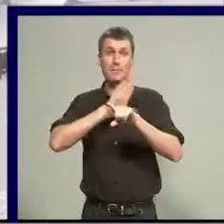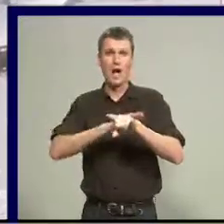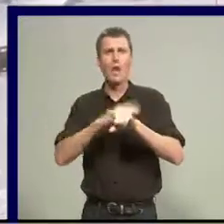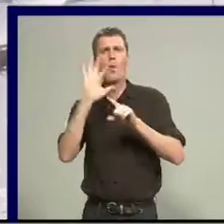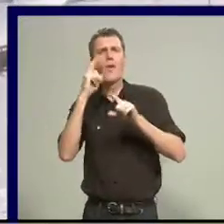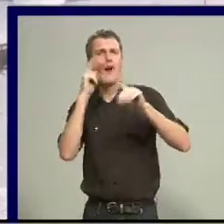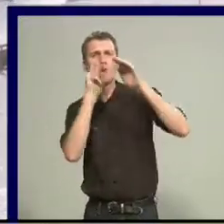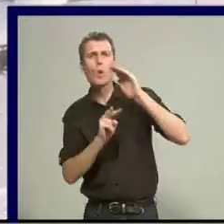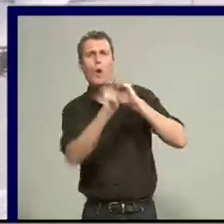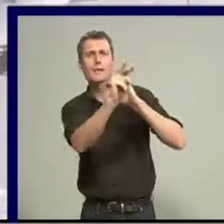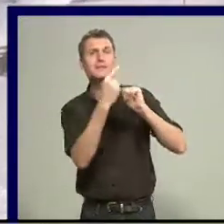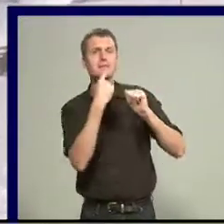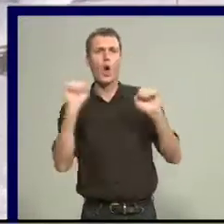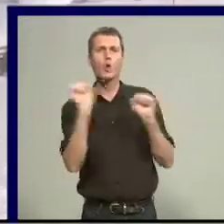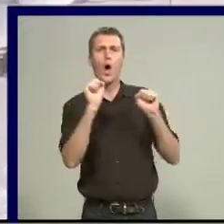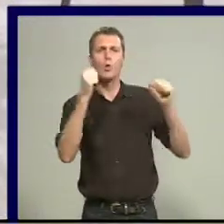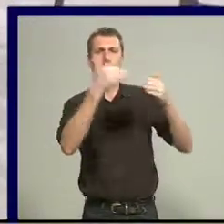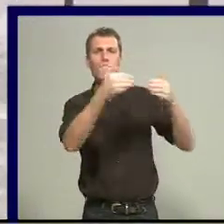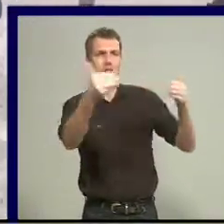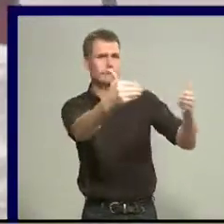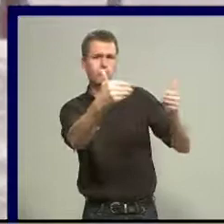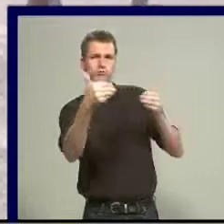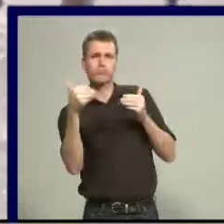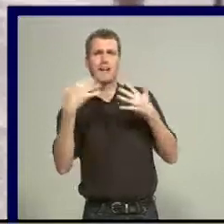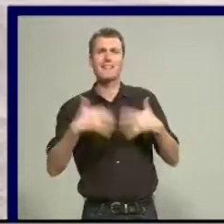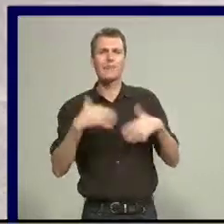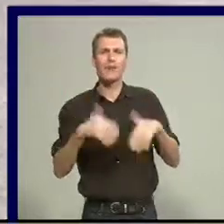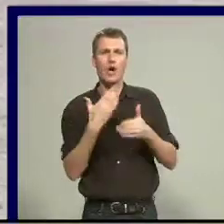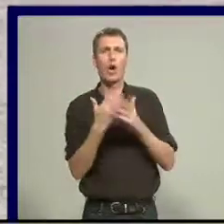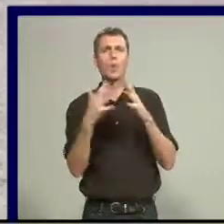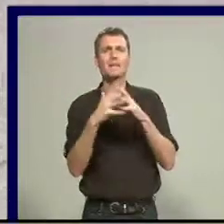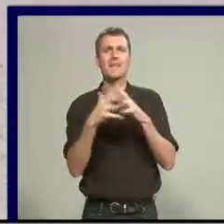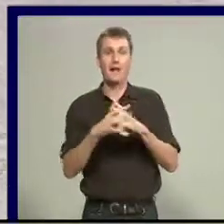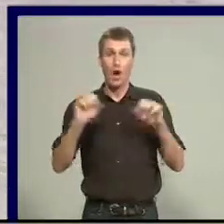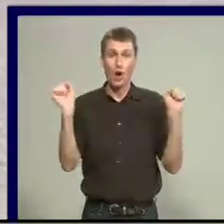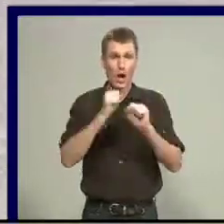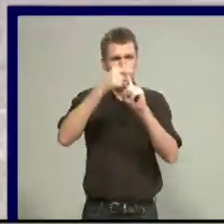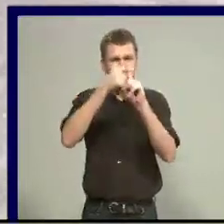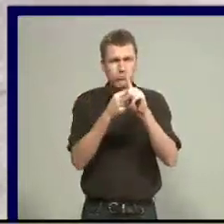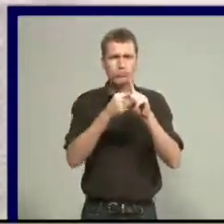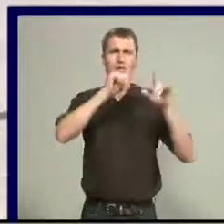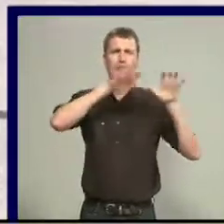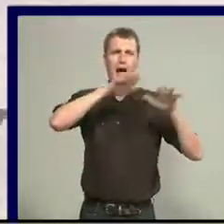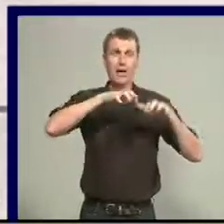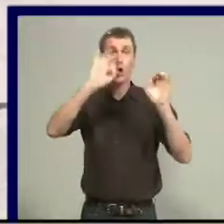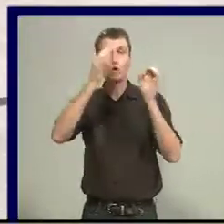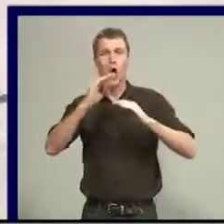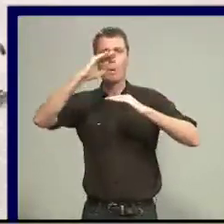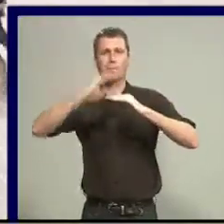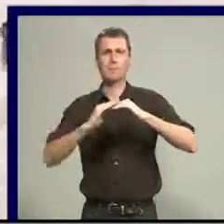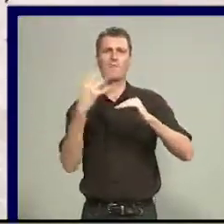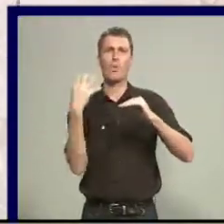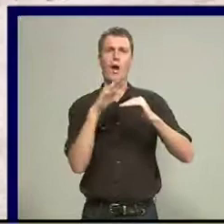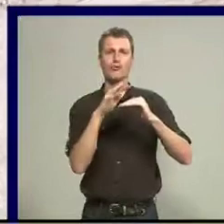to hit Canterbury on Wednesday. Cold temperatures are expected on Wednesday, rain and snow down to 400 metres. A Met